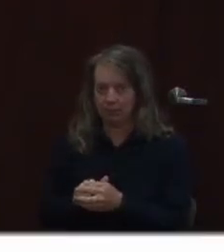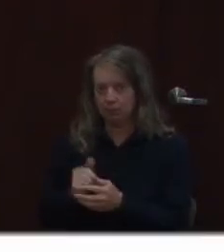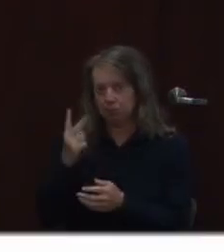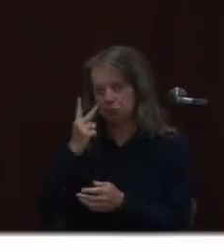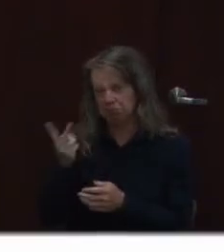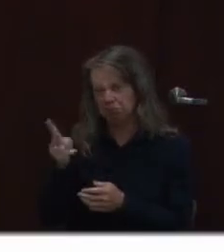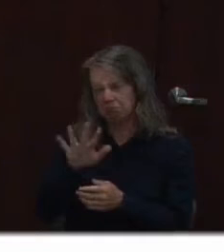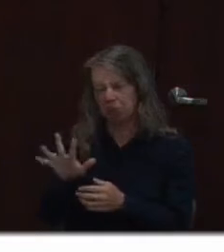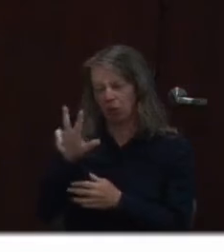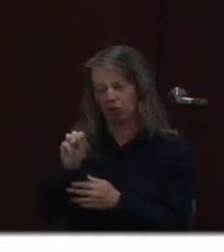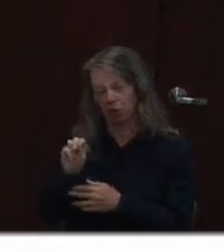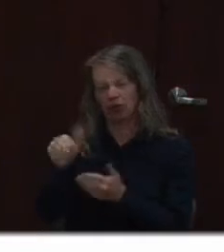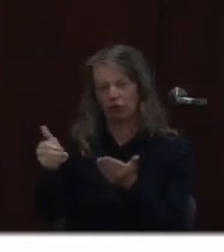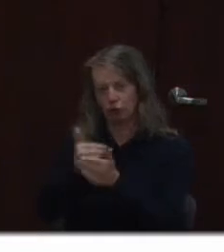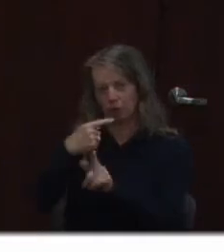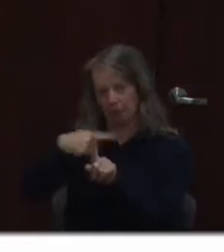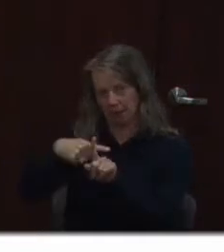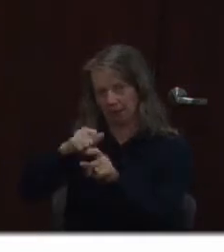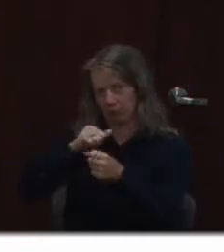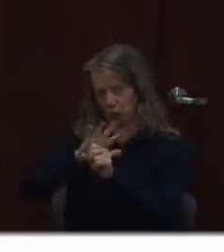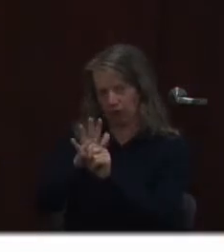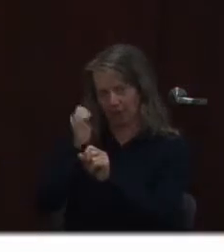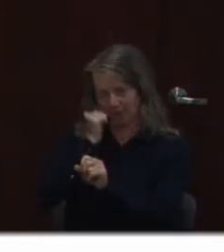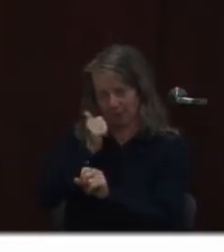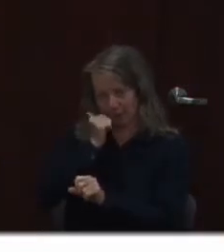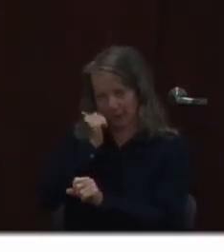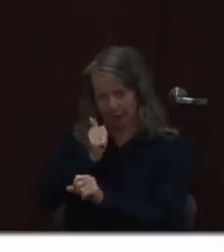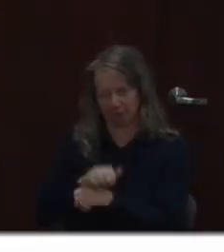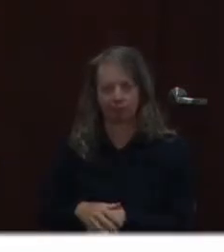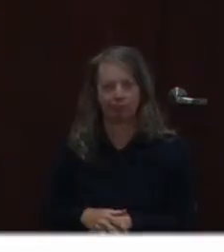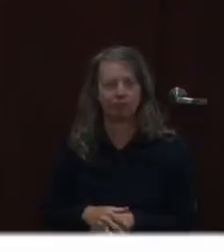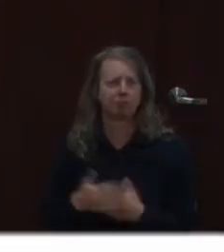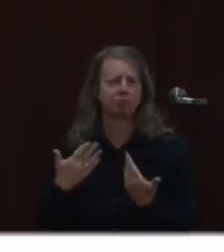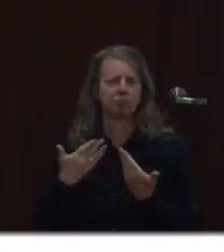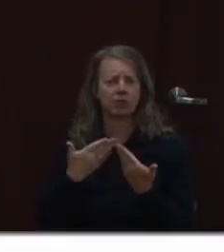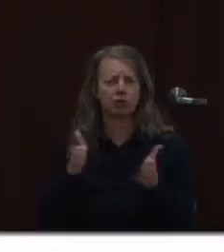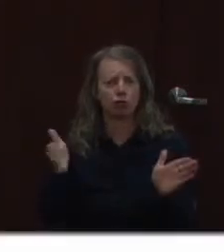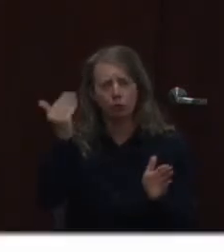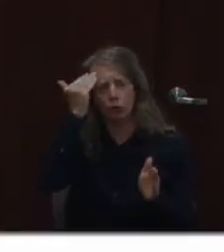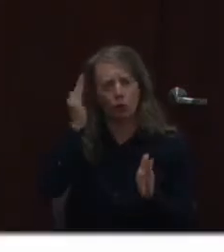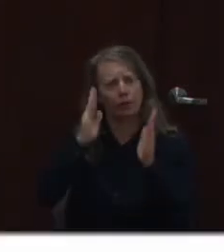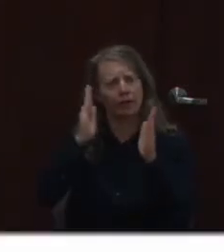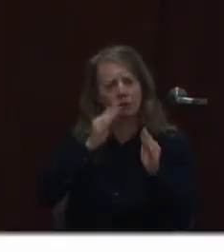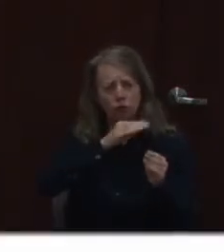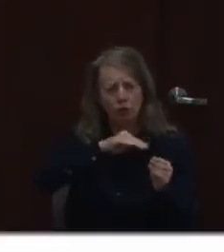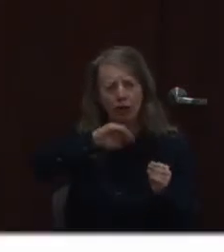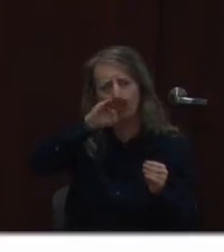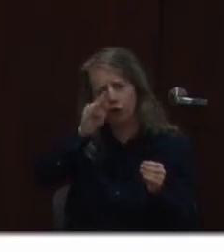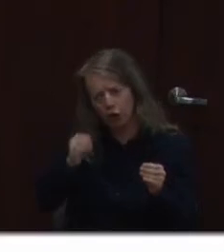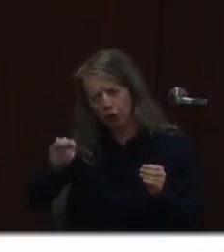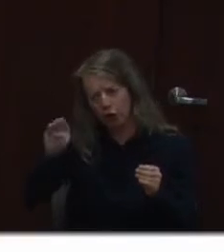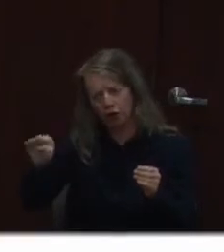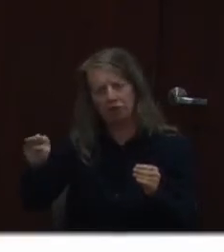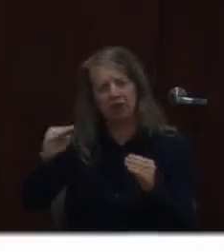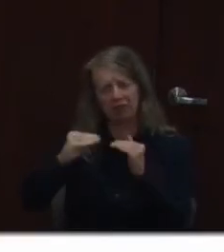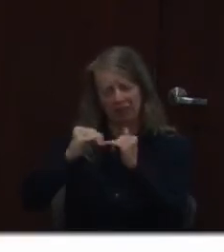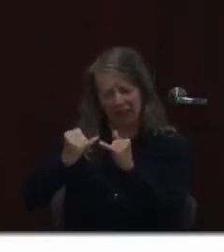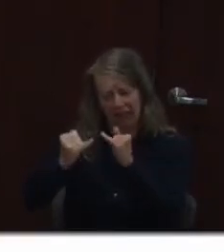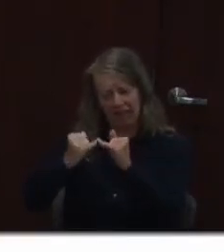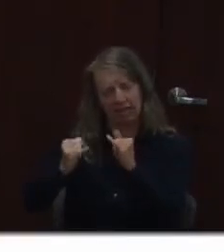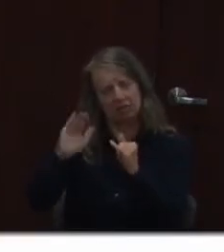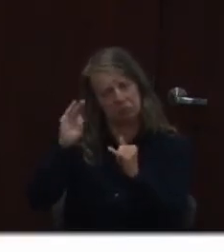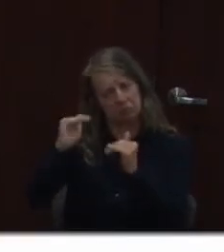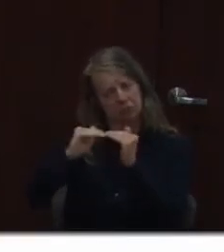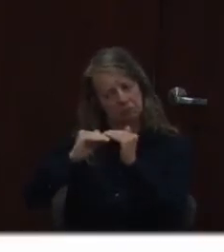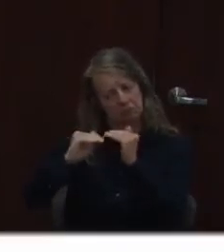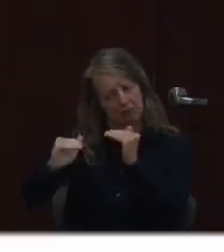30 cases each day. While the overall Epi Curve appears to be relatively flat, there is evidence